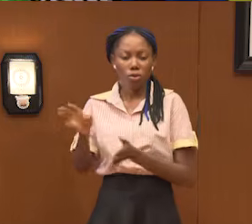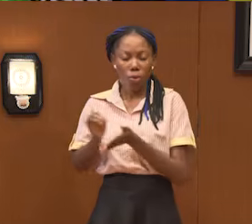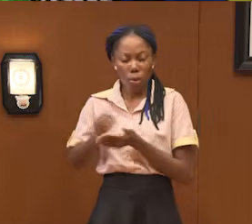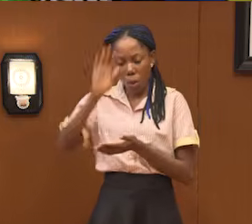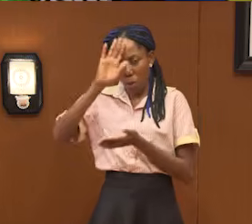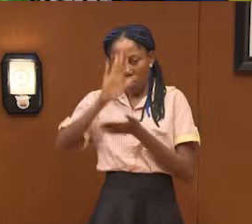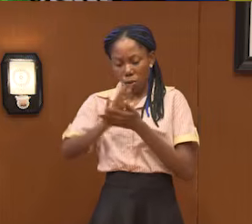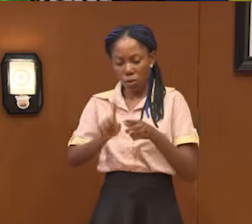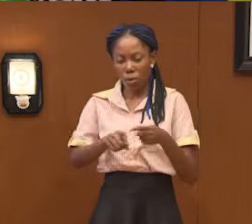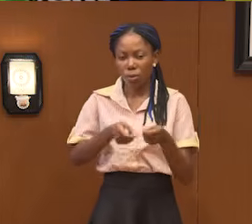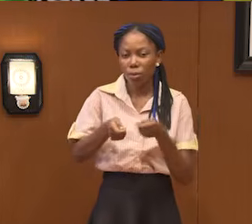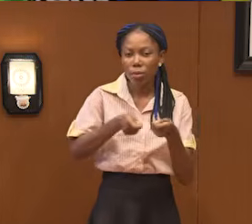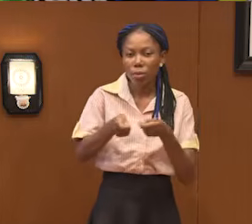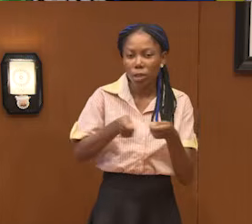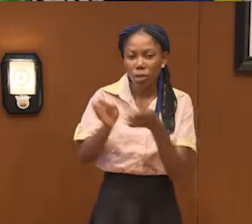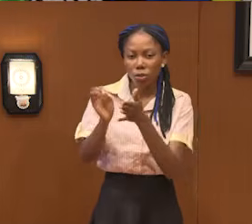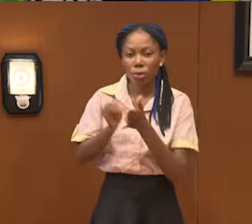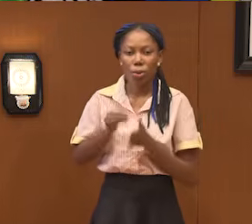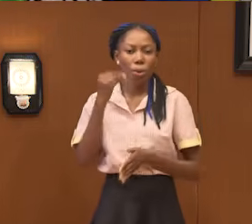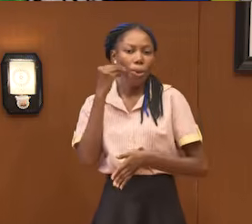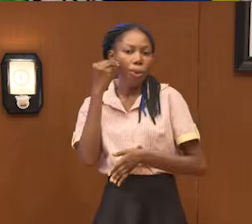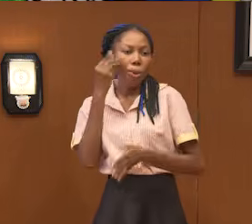home and react to your wives